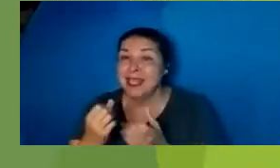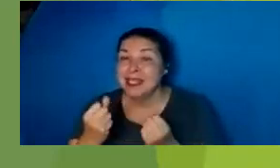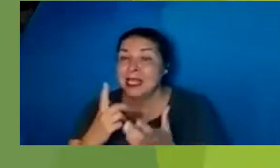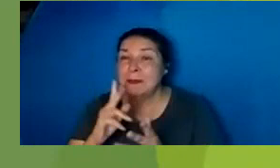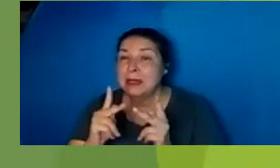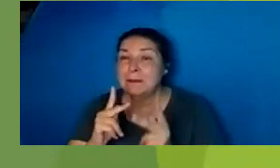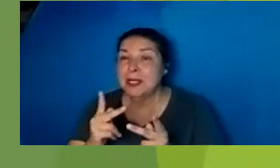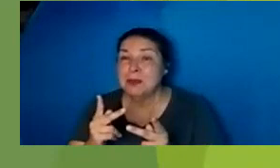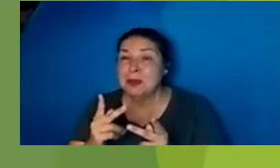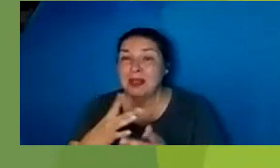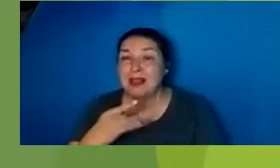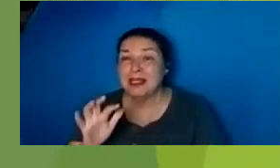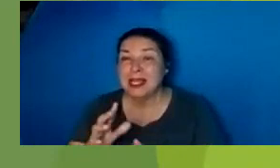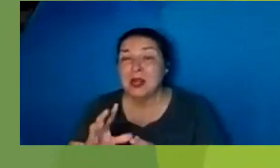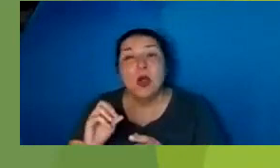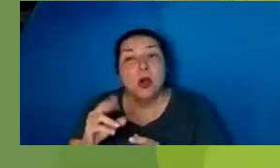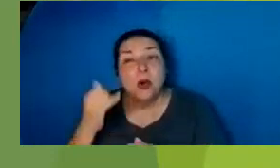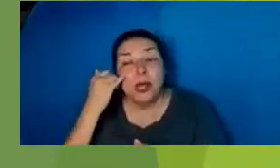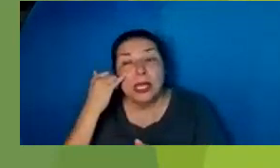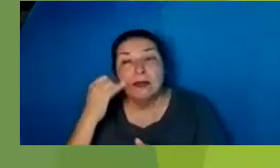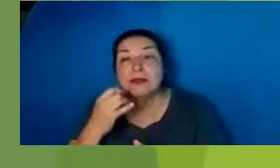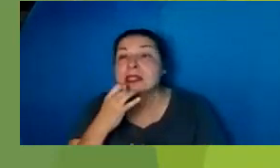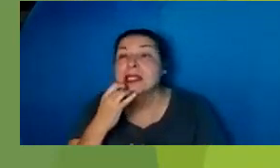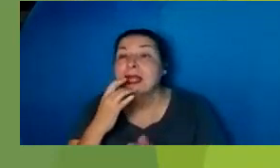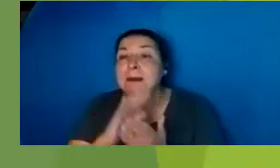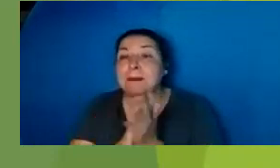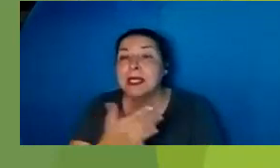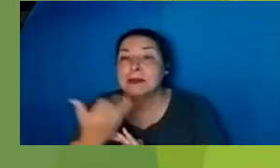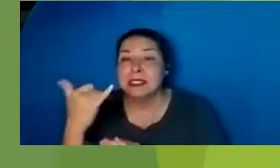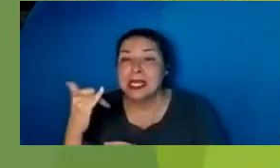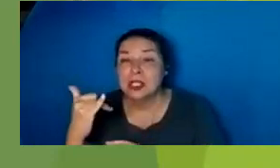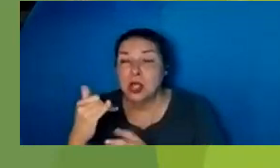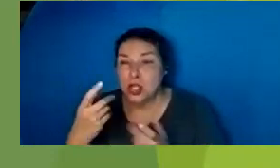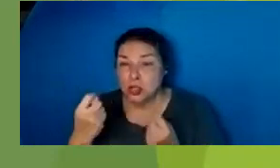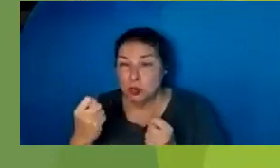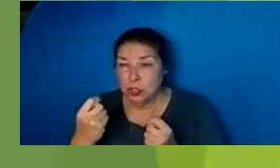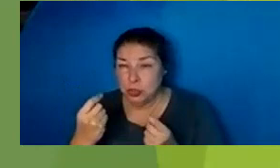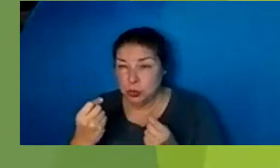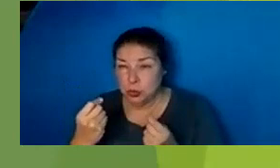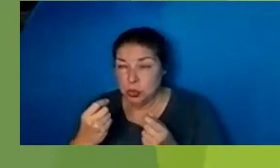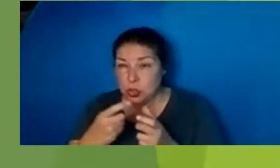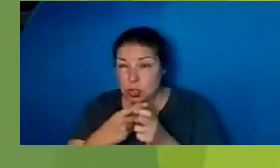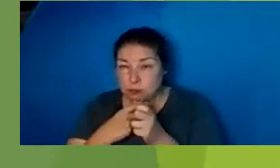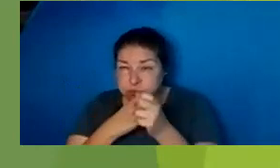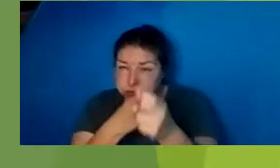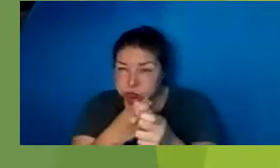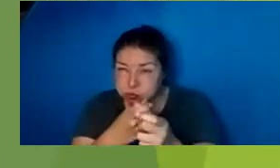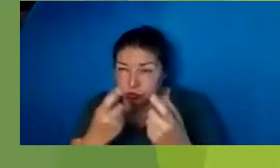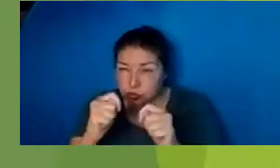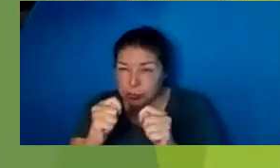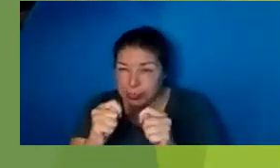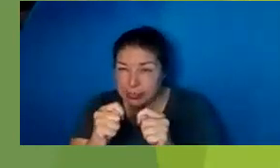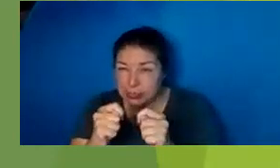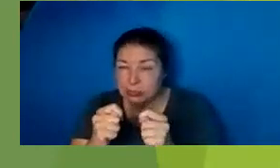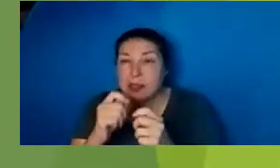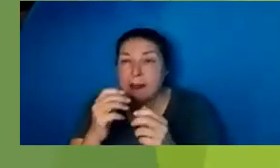light turns yellow to squeeze through the intersection before it turns red hoping that you don't get caught? Maybe